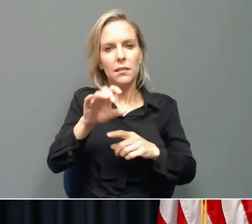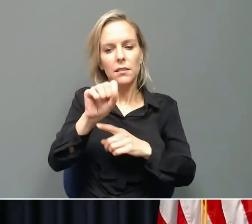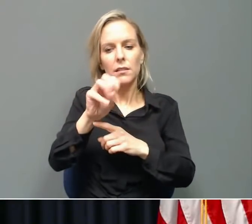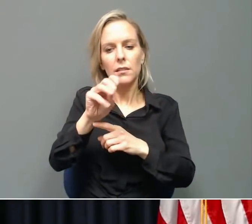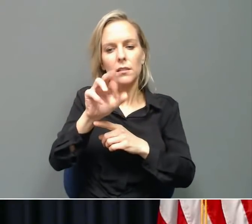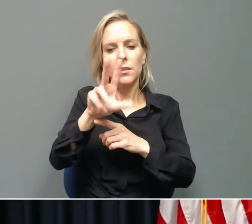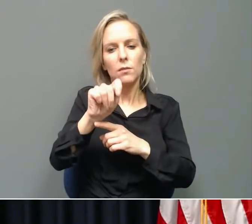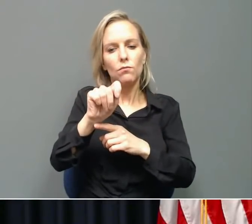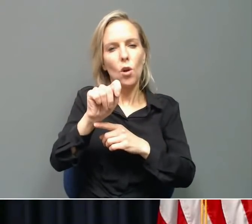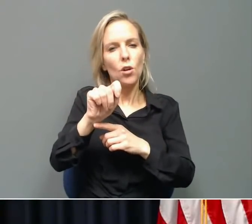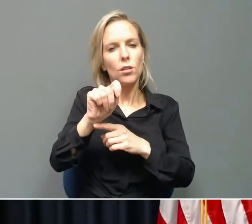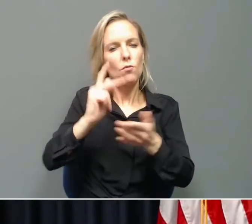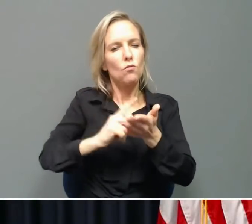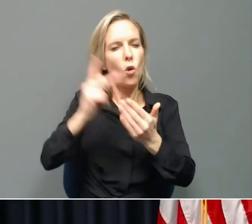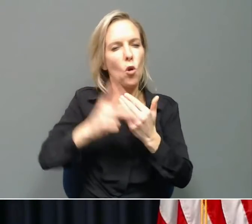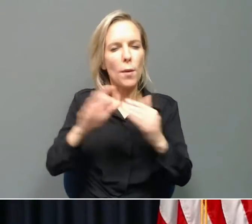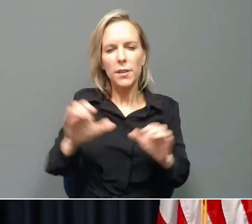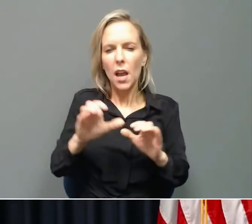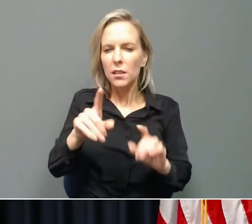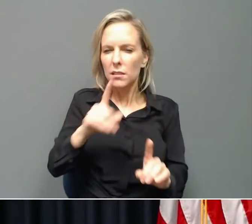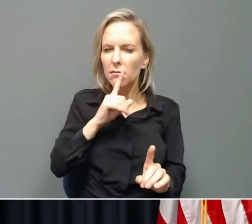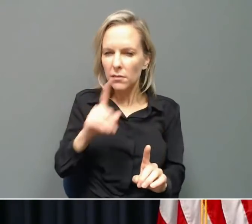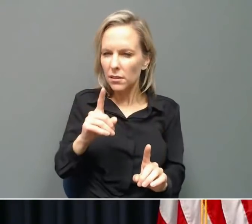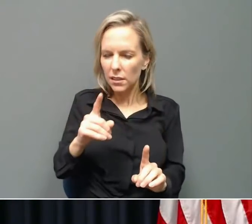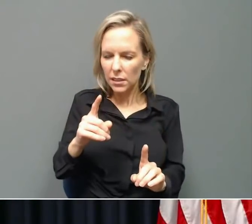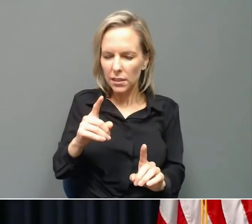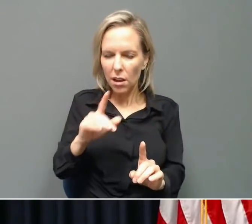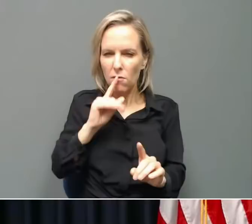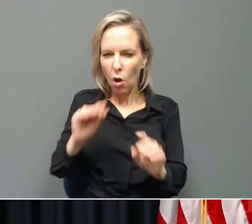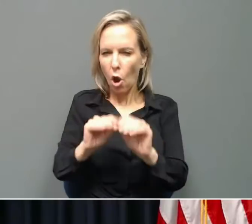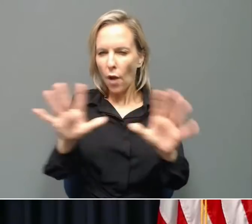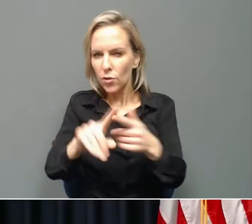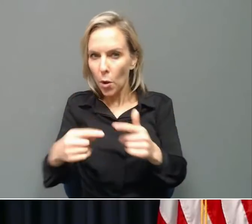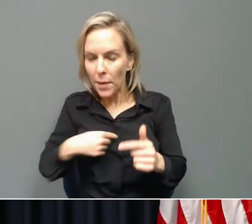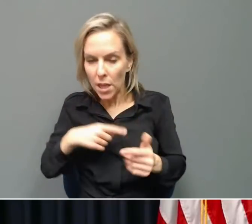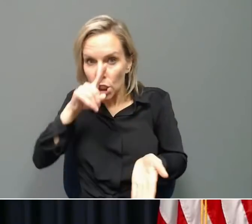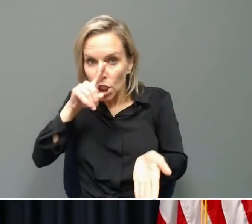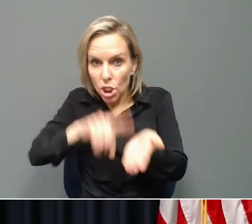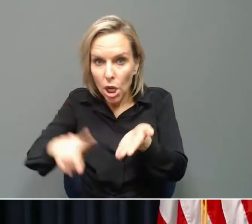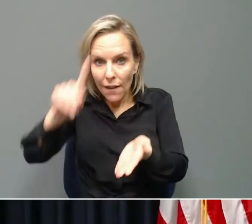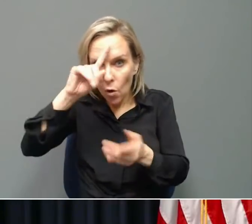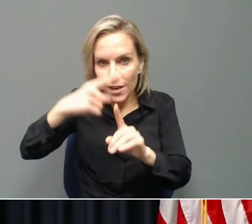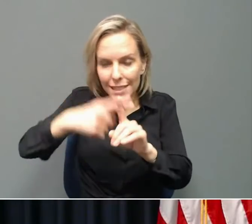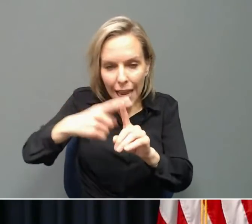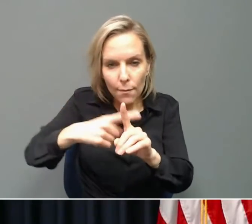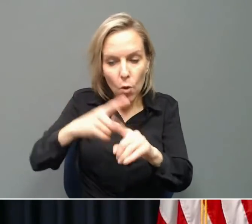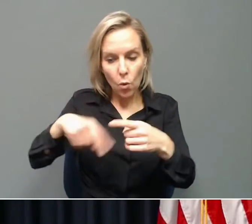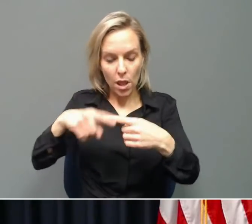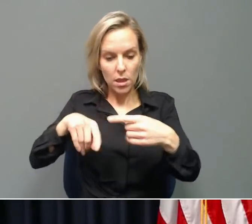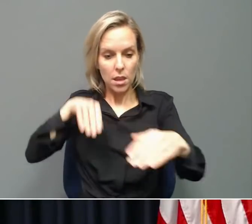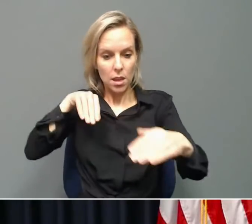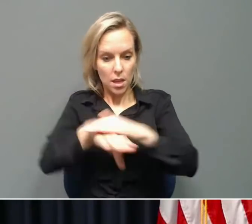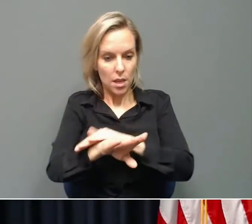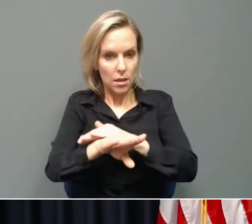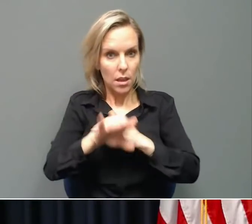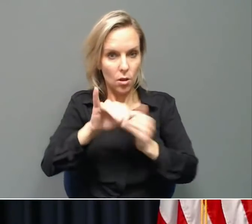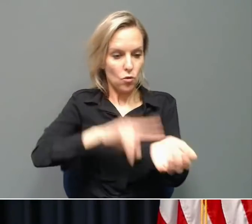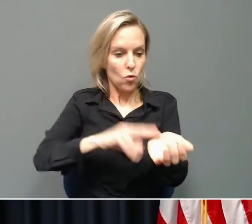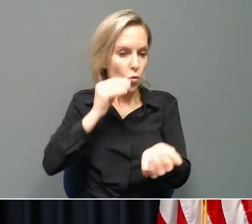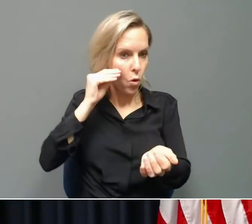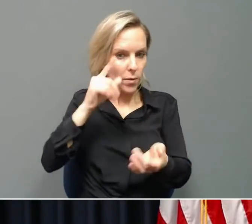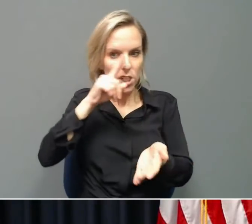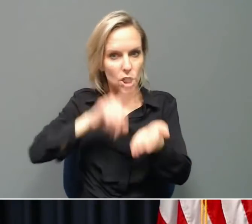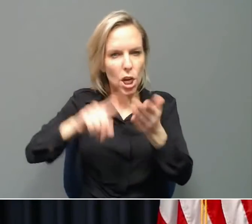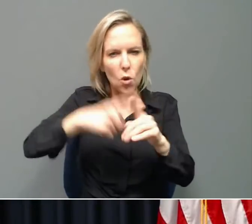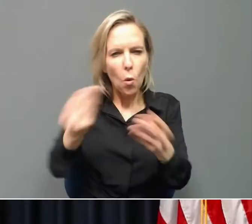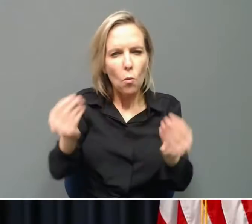does exactly. It wasn't obvious to me. Are they just checking for temperatures as people come through the door, or is it more than that?